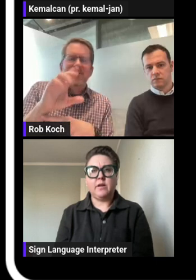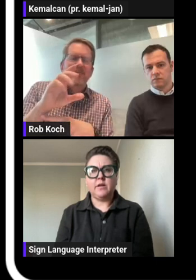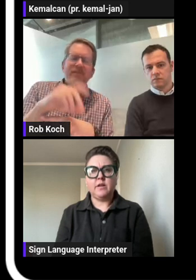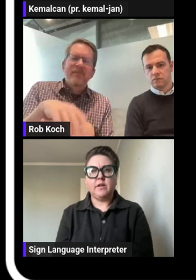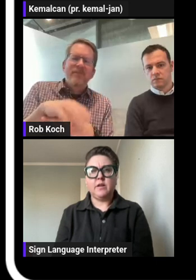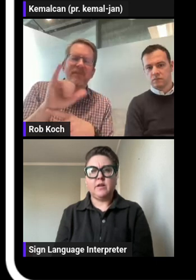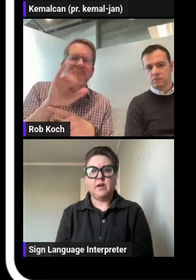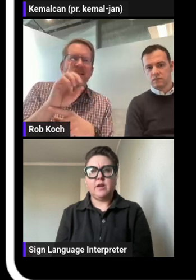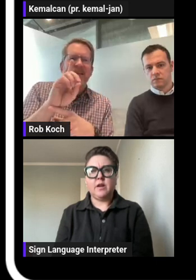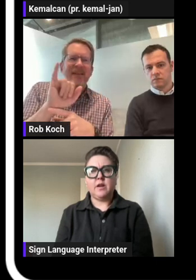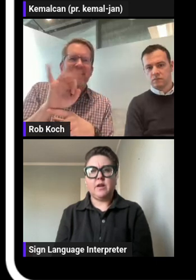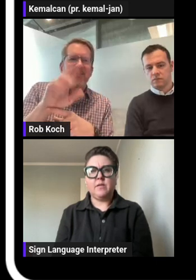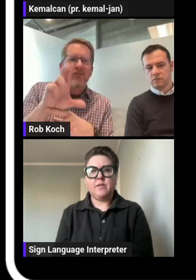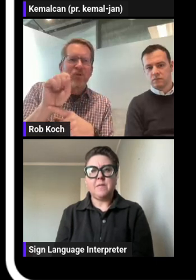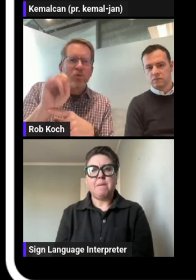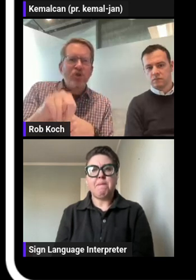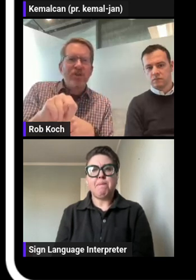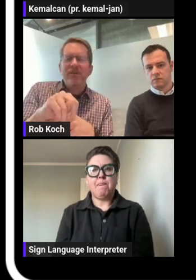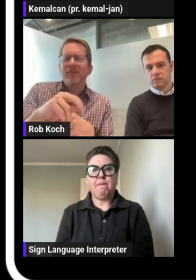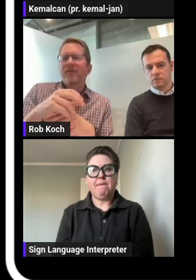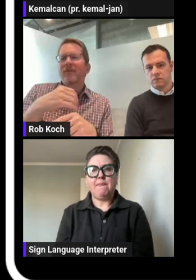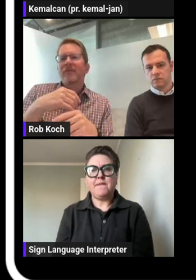like